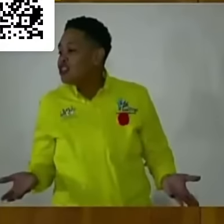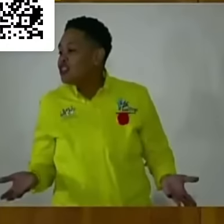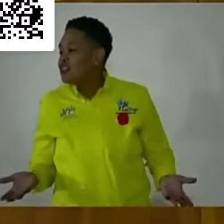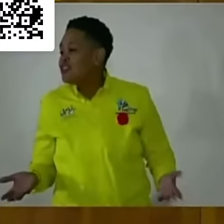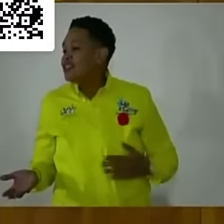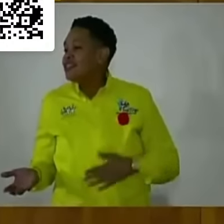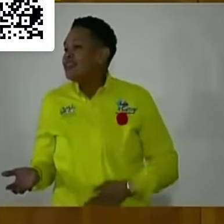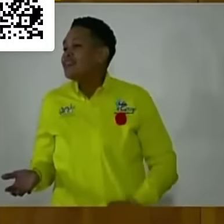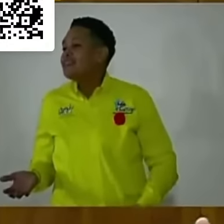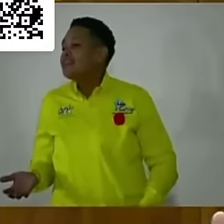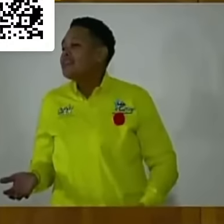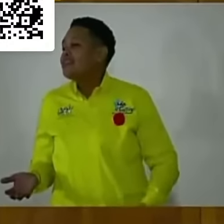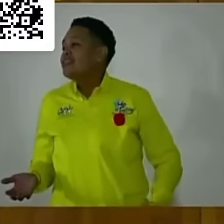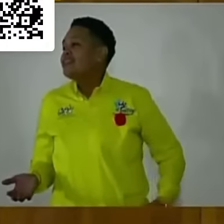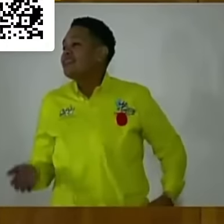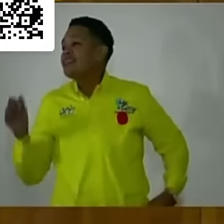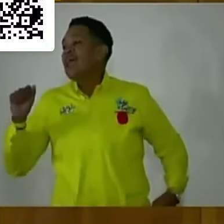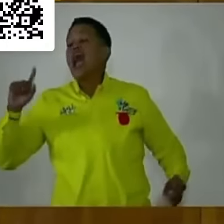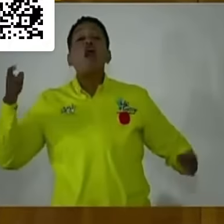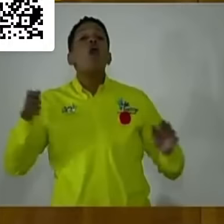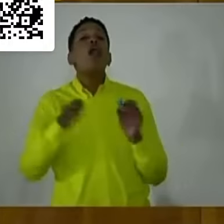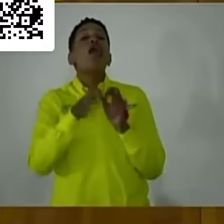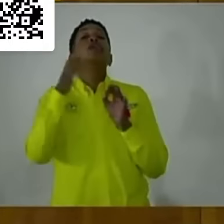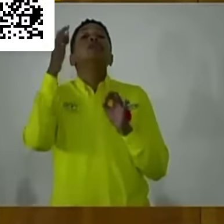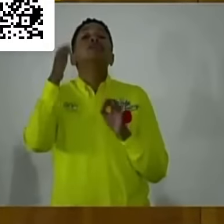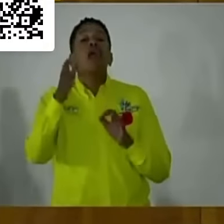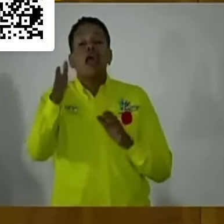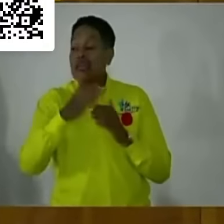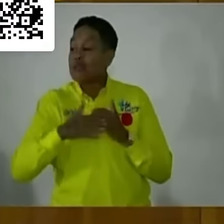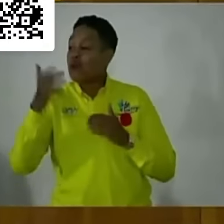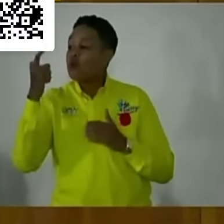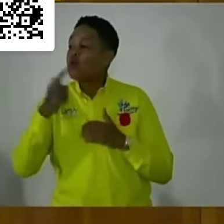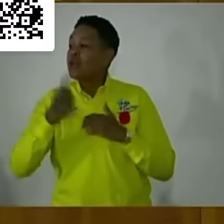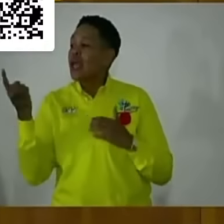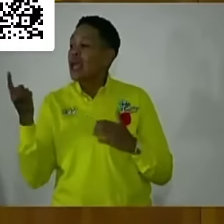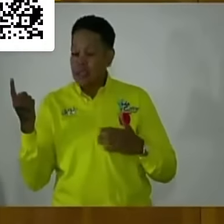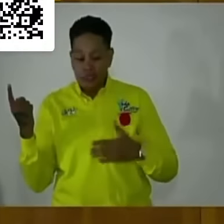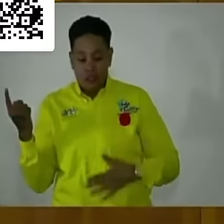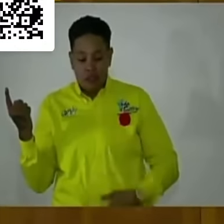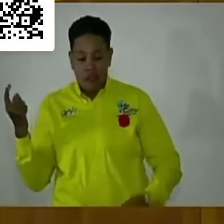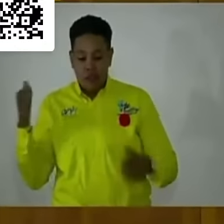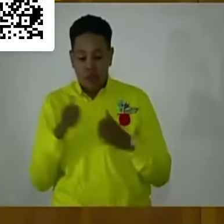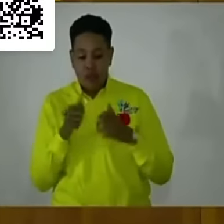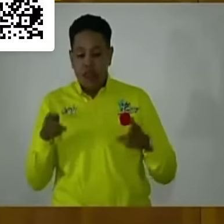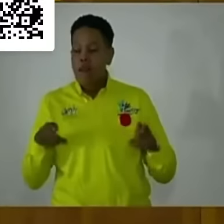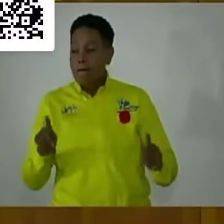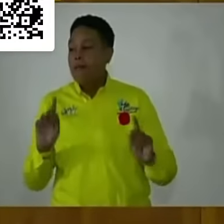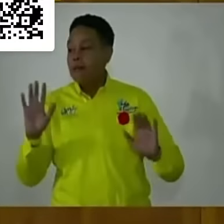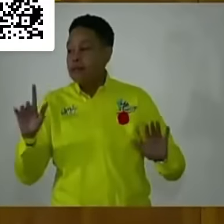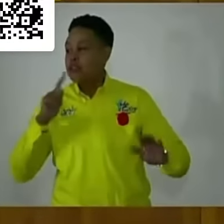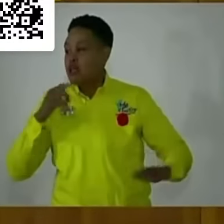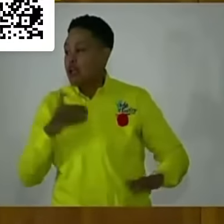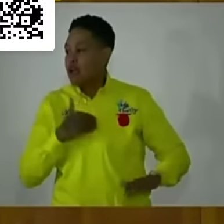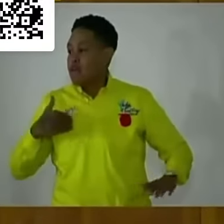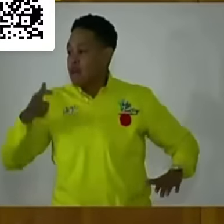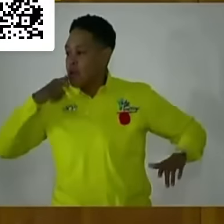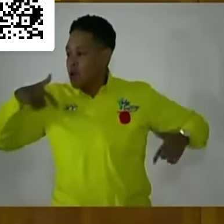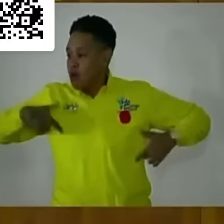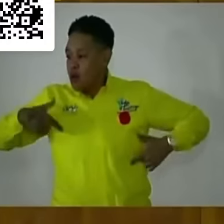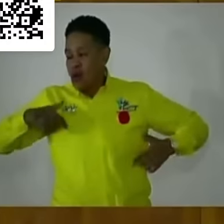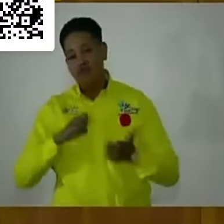So you can only extend beyond the 21 days with the permission of the member who laid